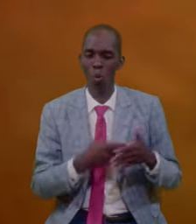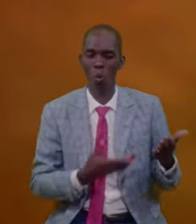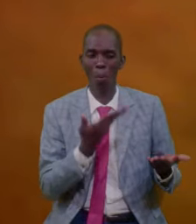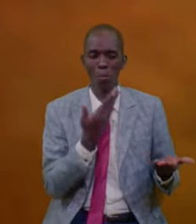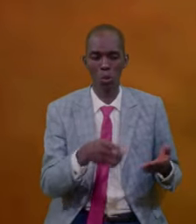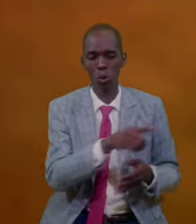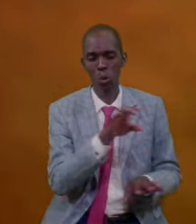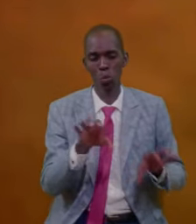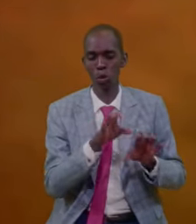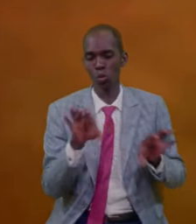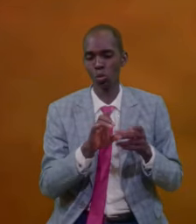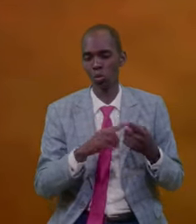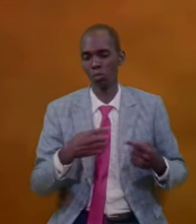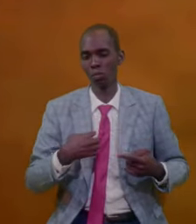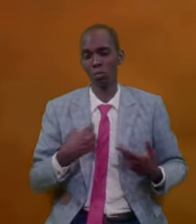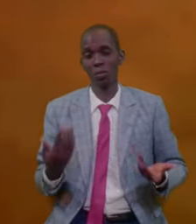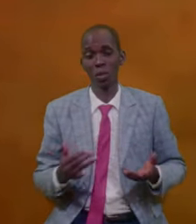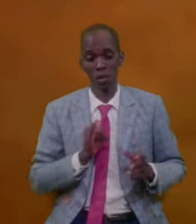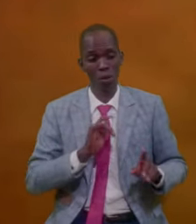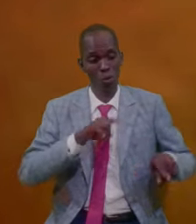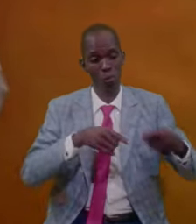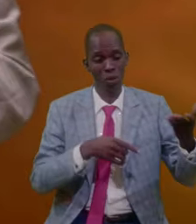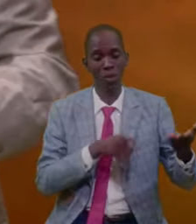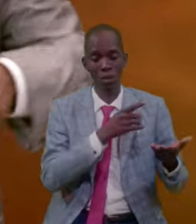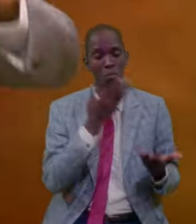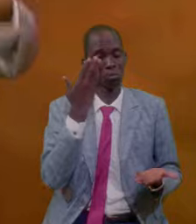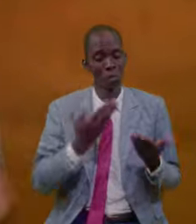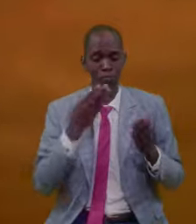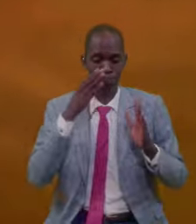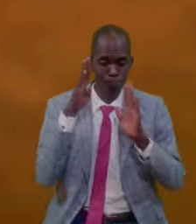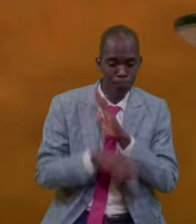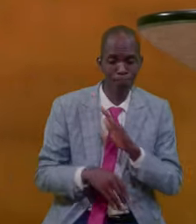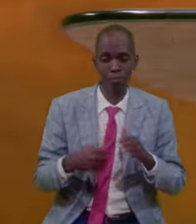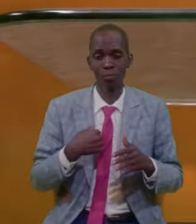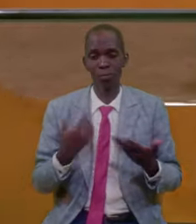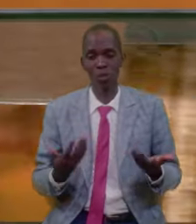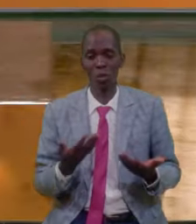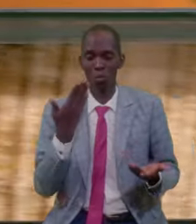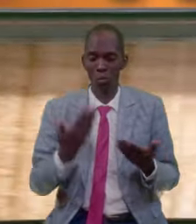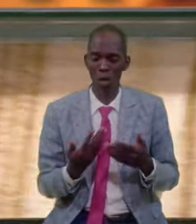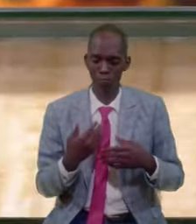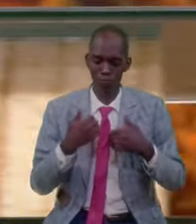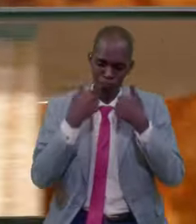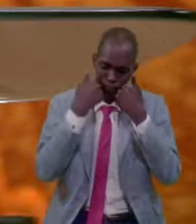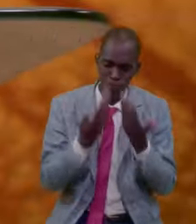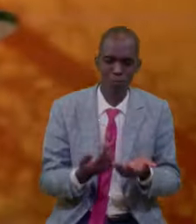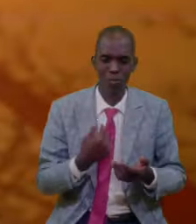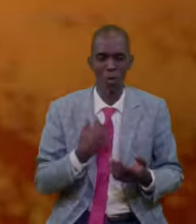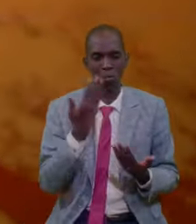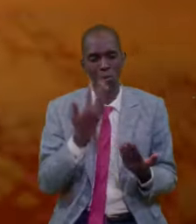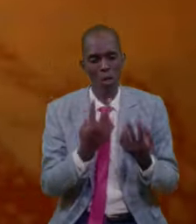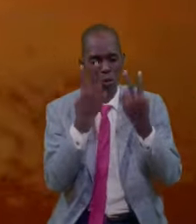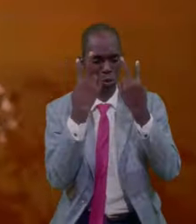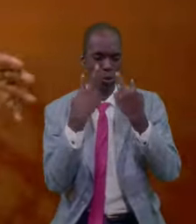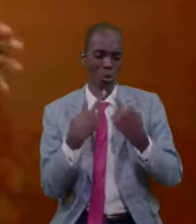might come to some reproach, I might come to some, you know, they'll push me down, and they'll push me away. And